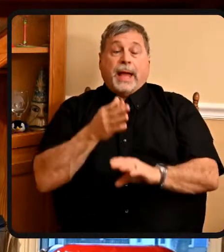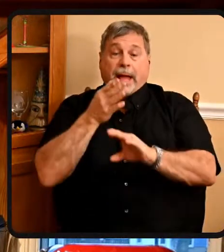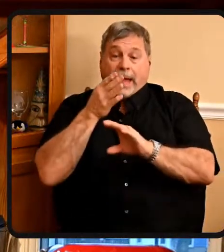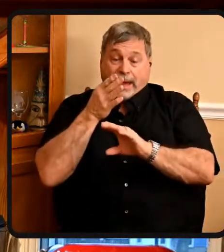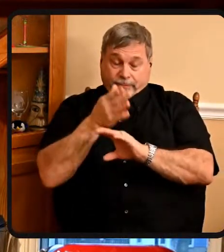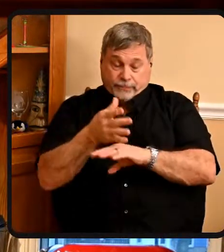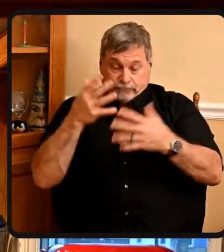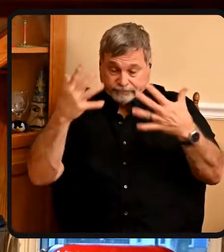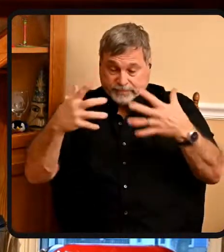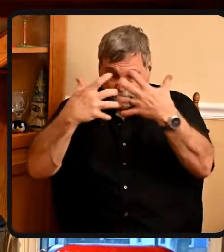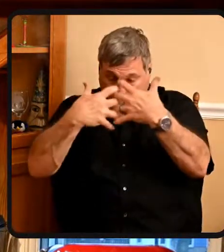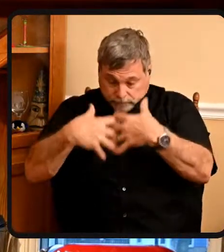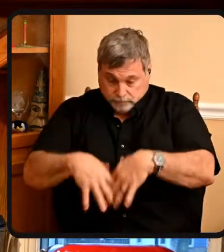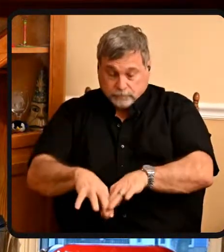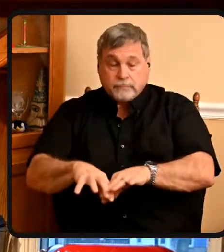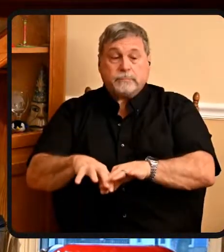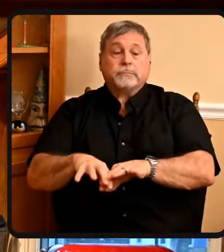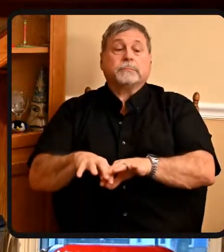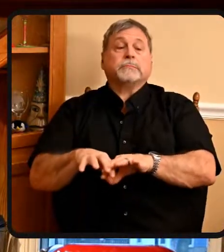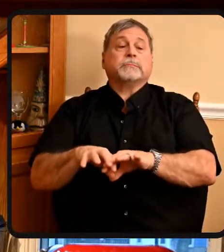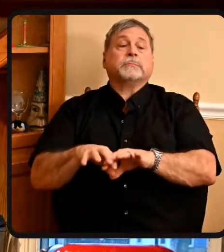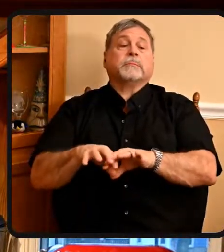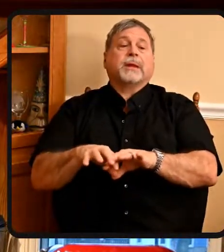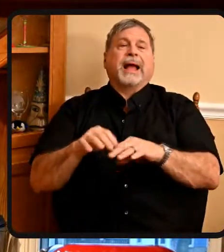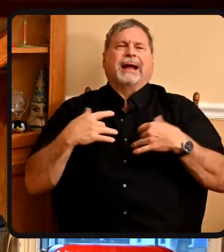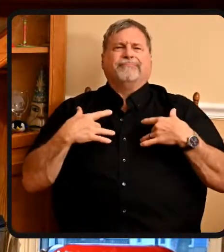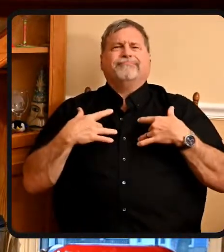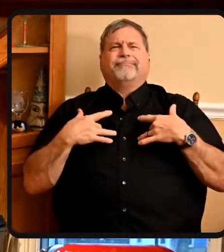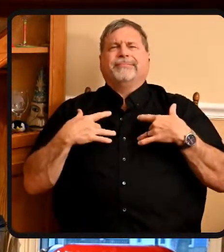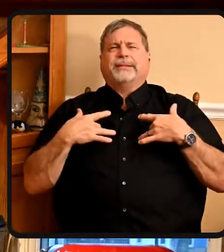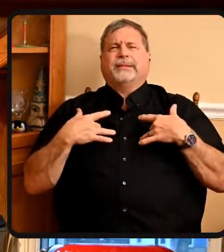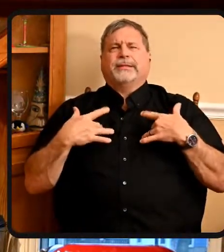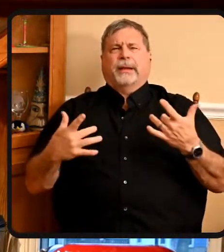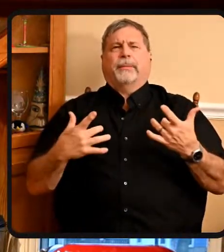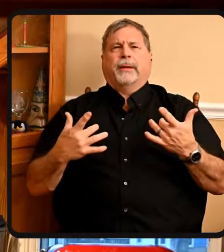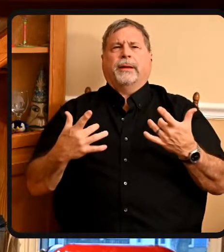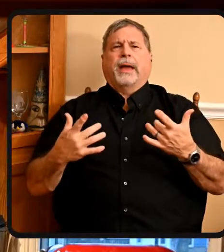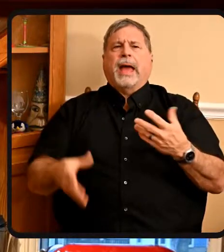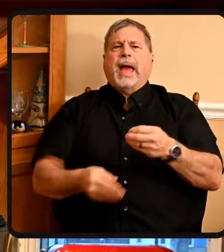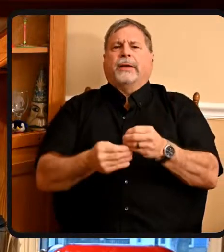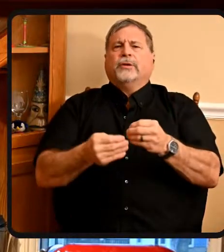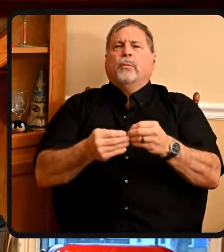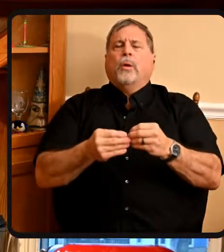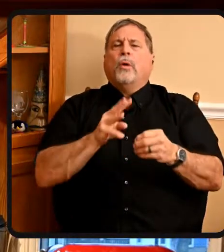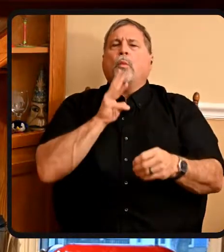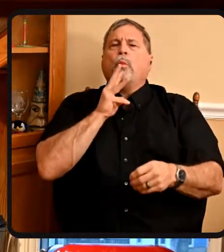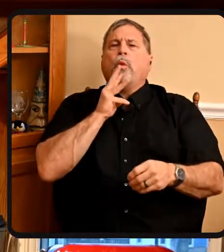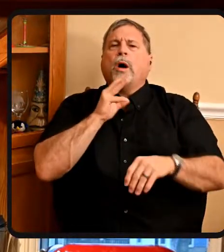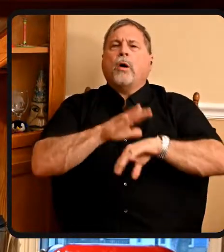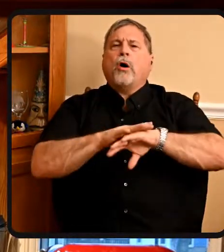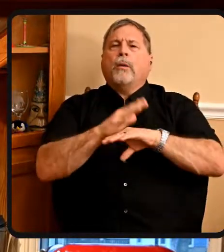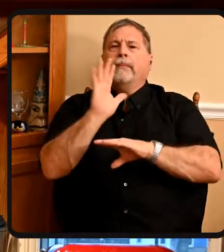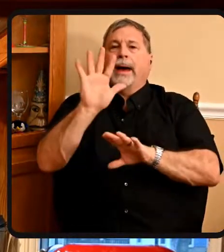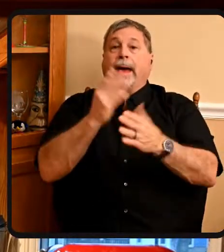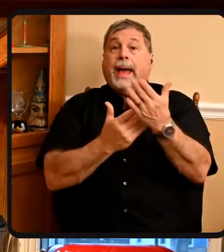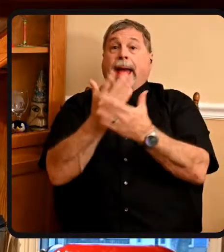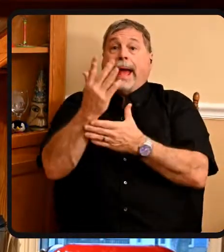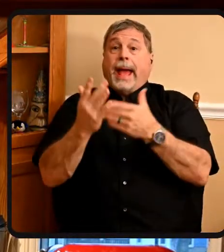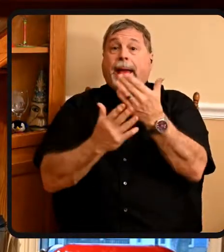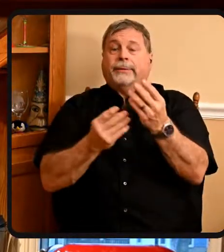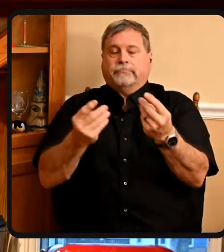Okay, so once you've incorporated all this, what I typically will do is I'll put a little bit of water on my